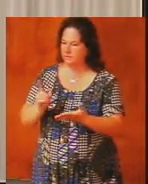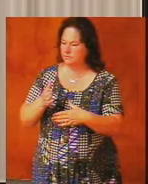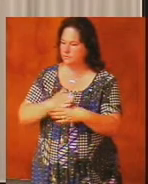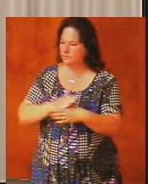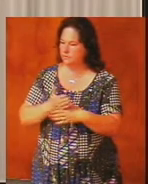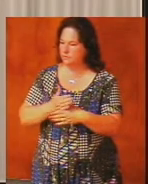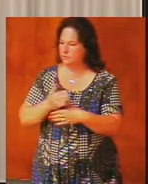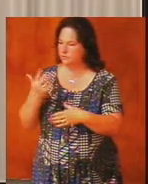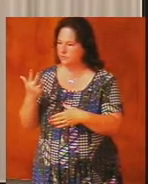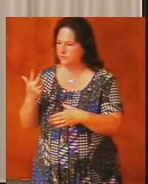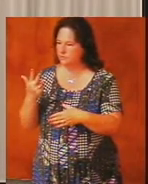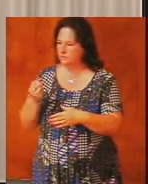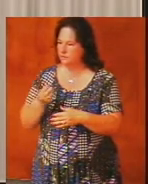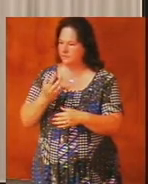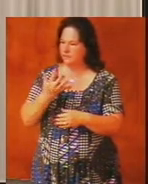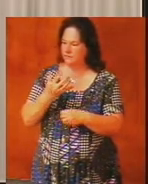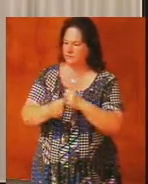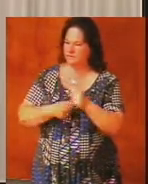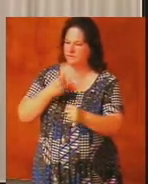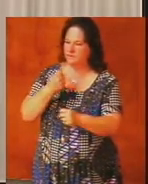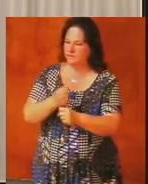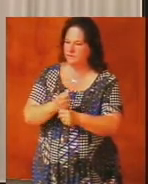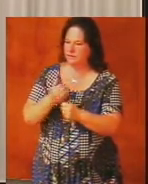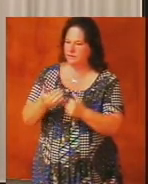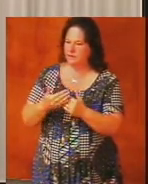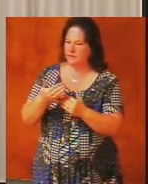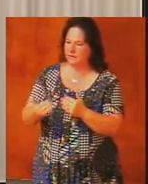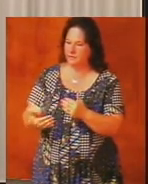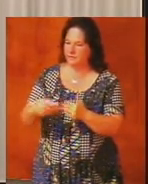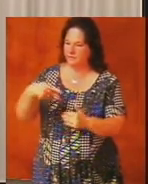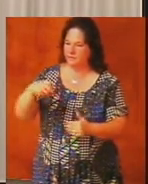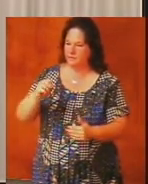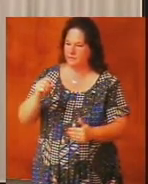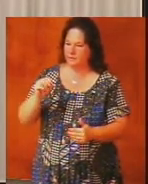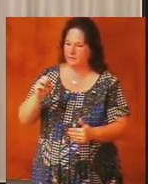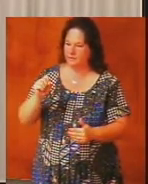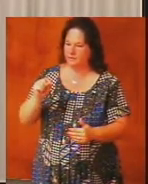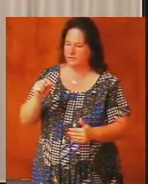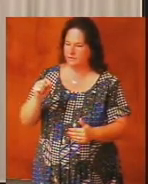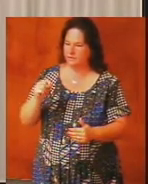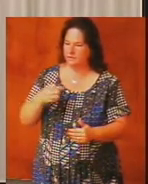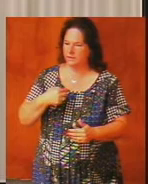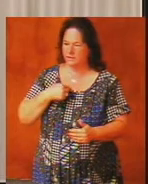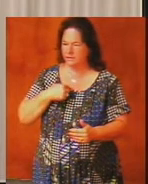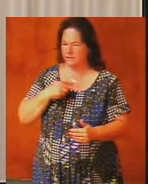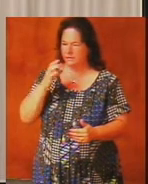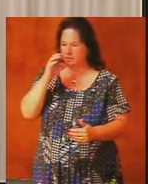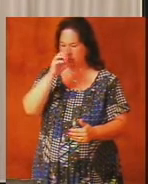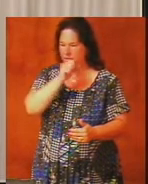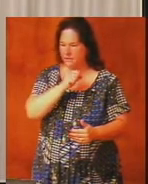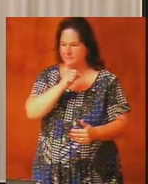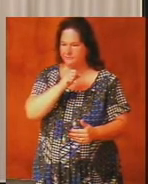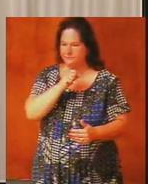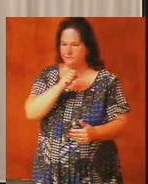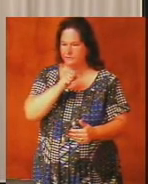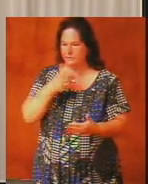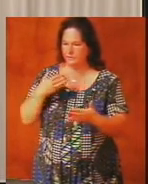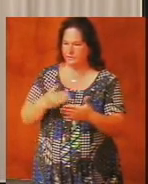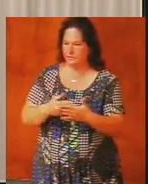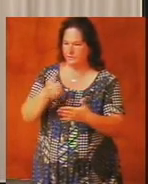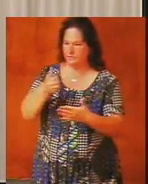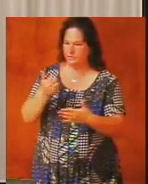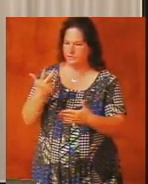between 3 and 5 years after Pentecost, and I suspect it was closer